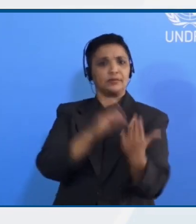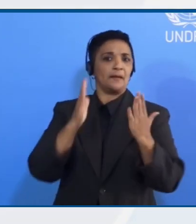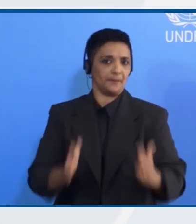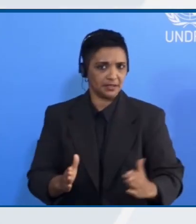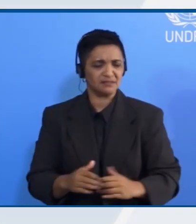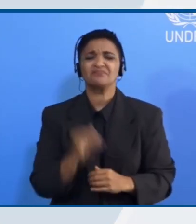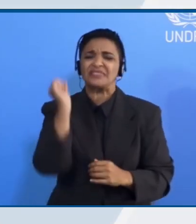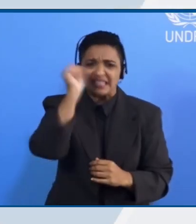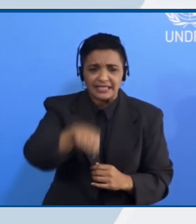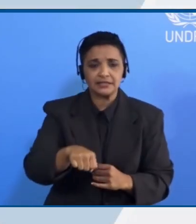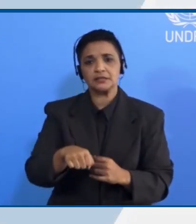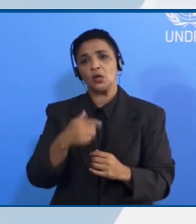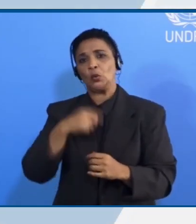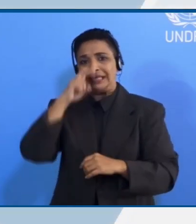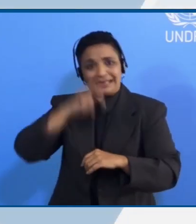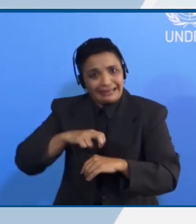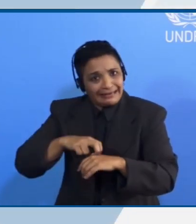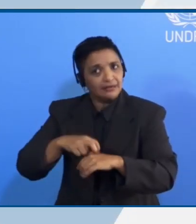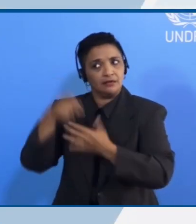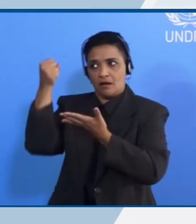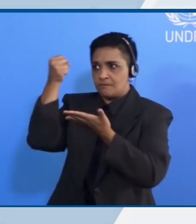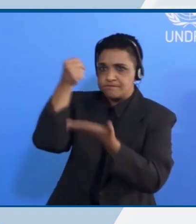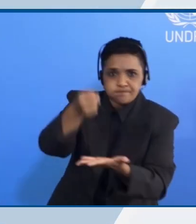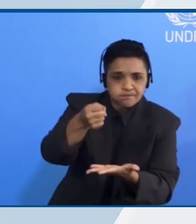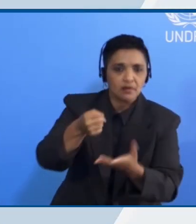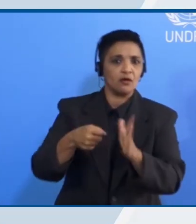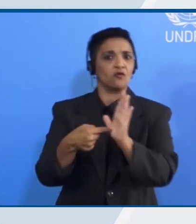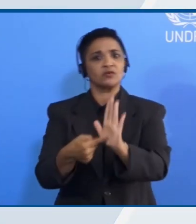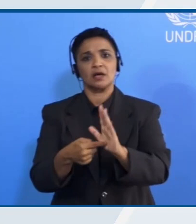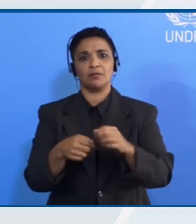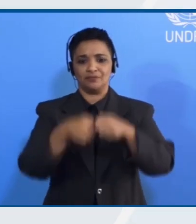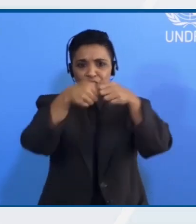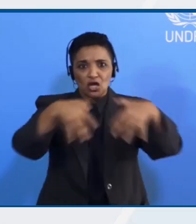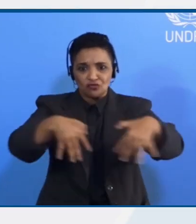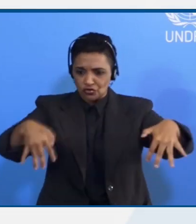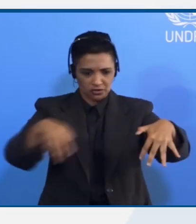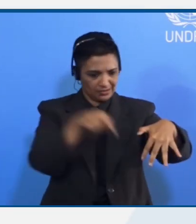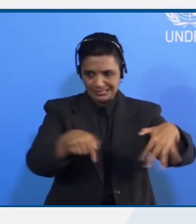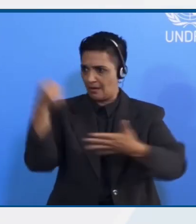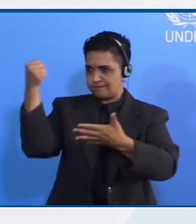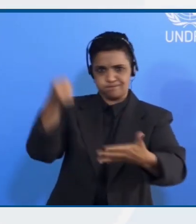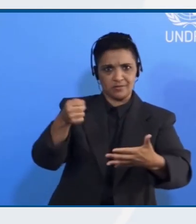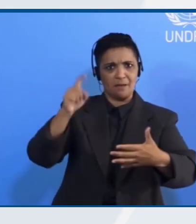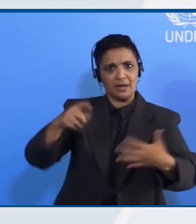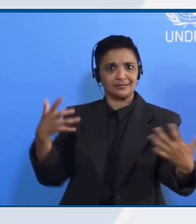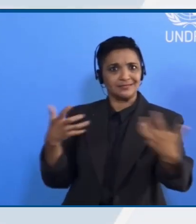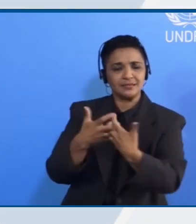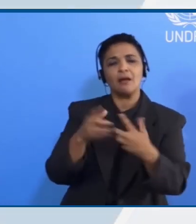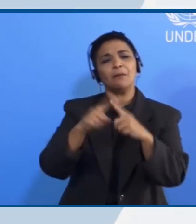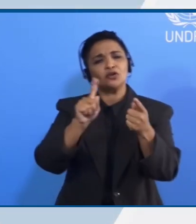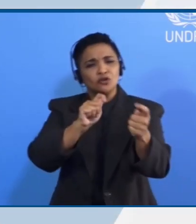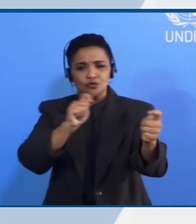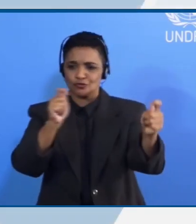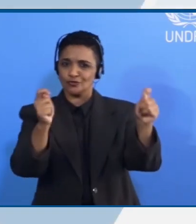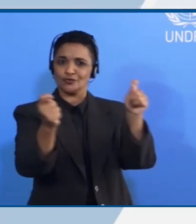there are investment needs that are needed, that cities will need in terms of complementing the infrastructure that's needed, but how do we transform this, and